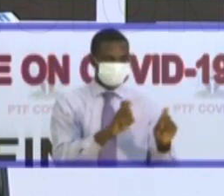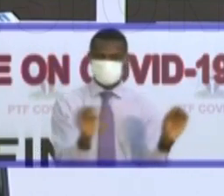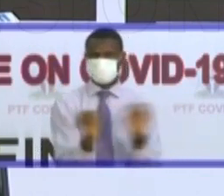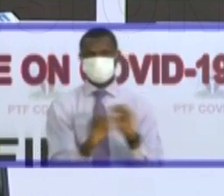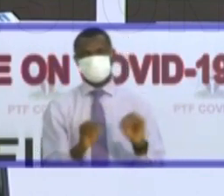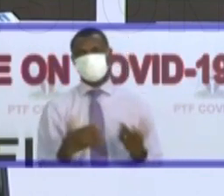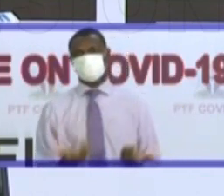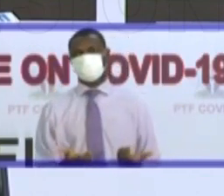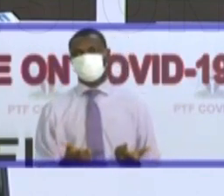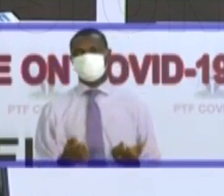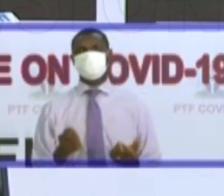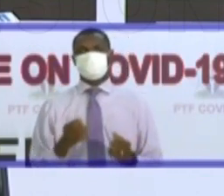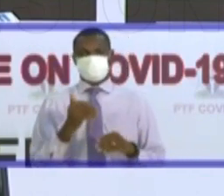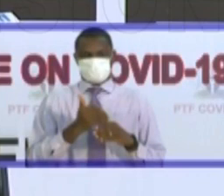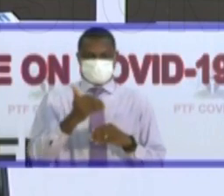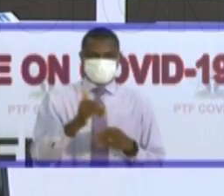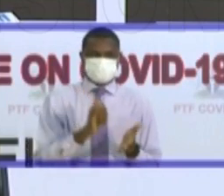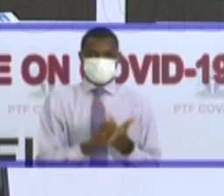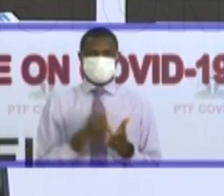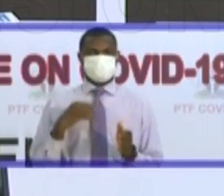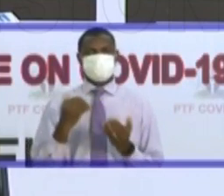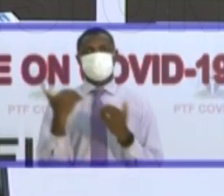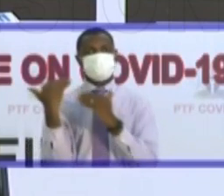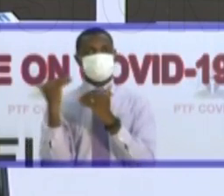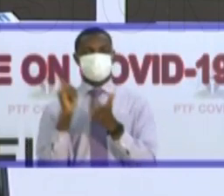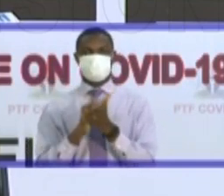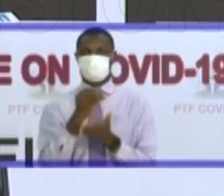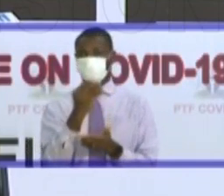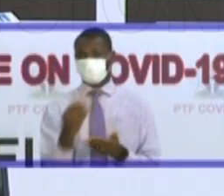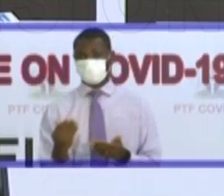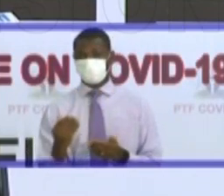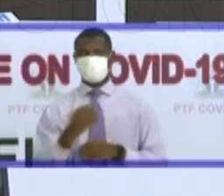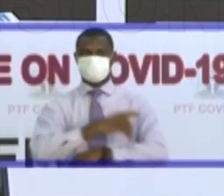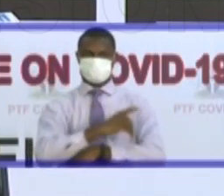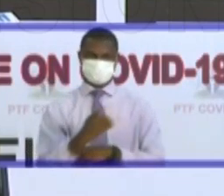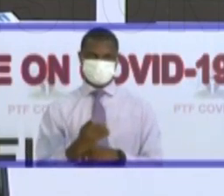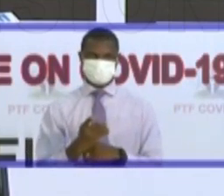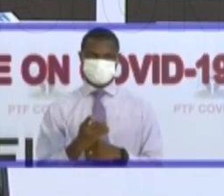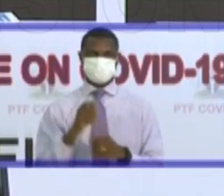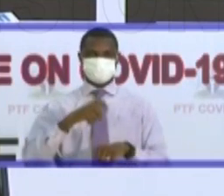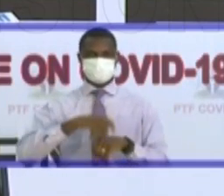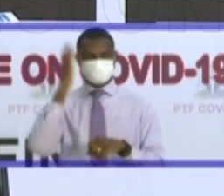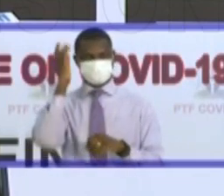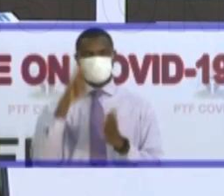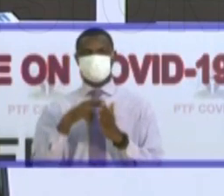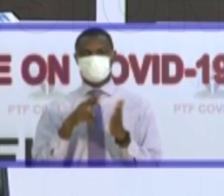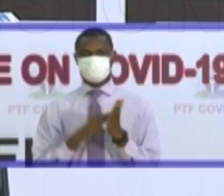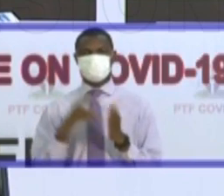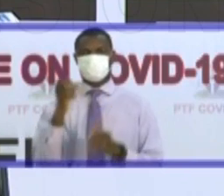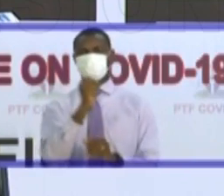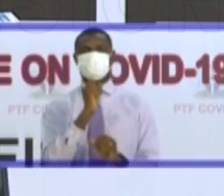the answer will come up in a few days' time when the epidemiologists bring their results.